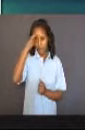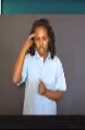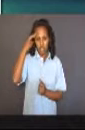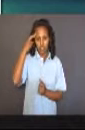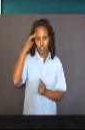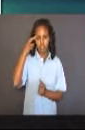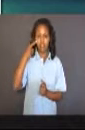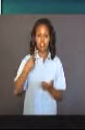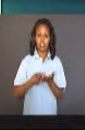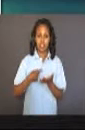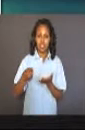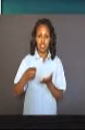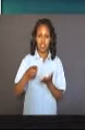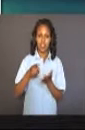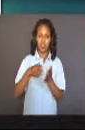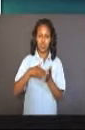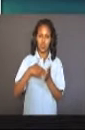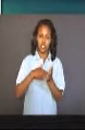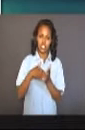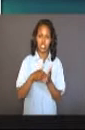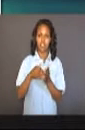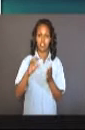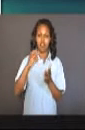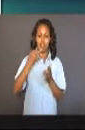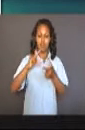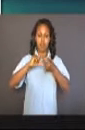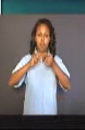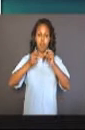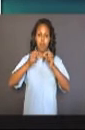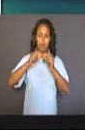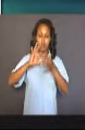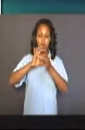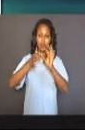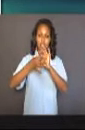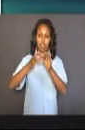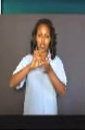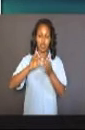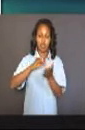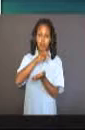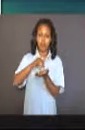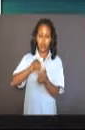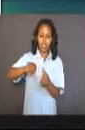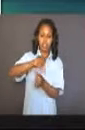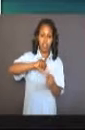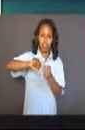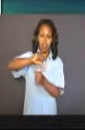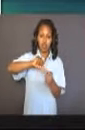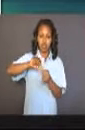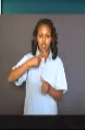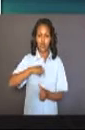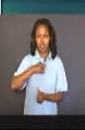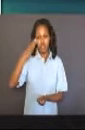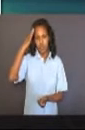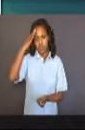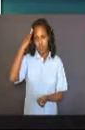Because of the looseness of the bonds between its atoms, we